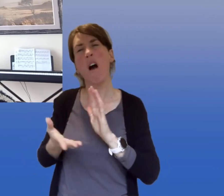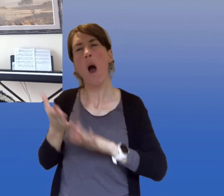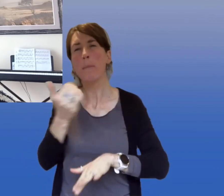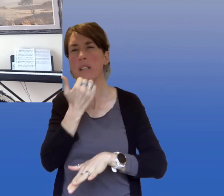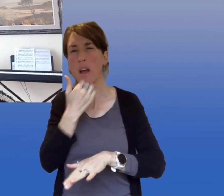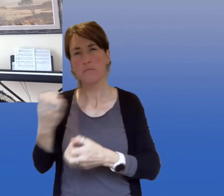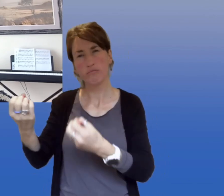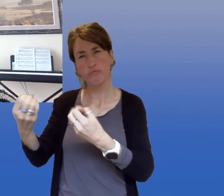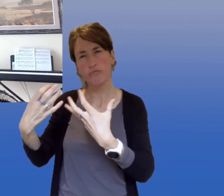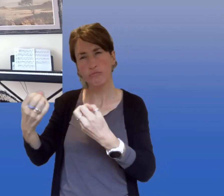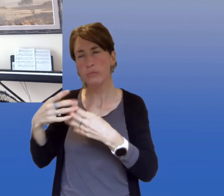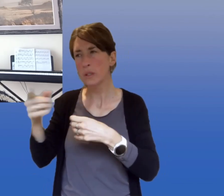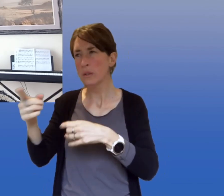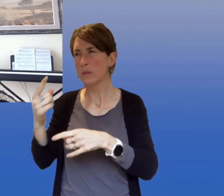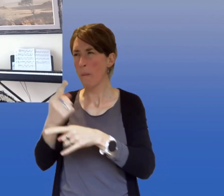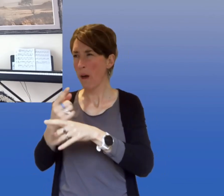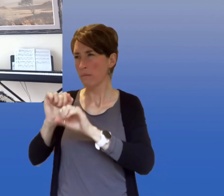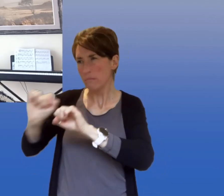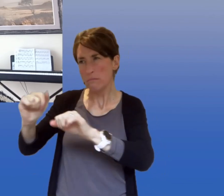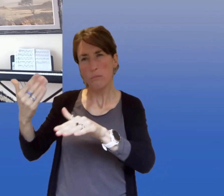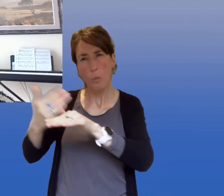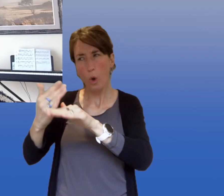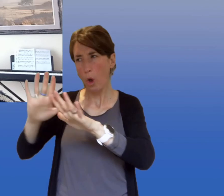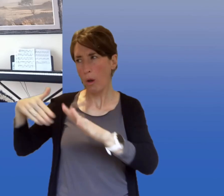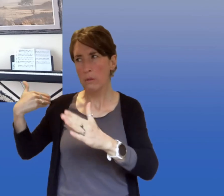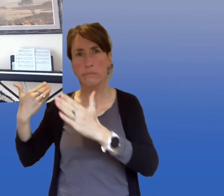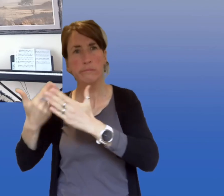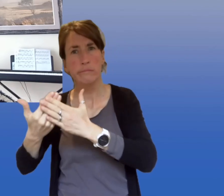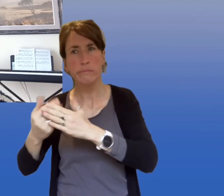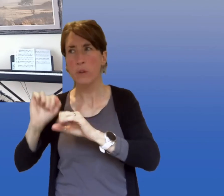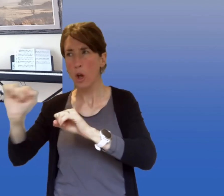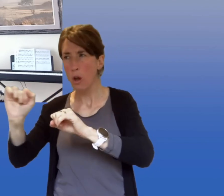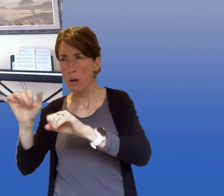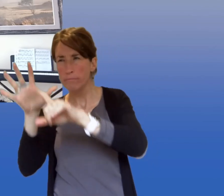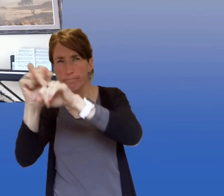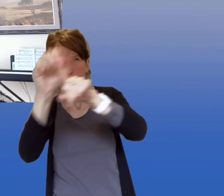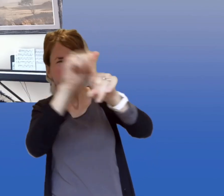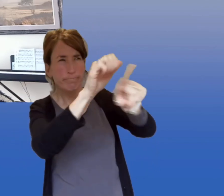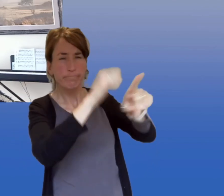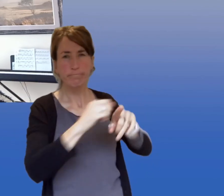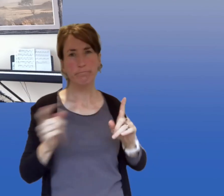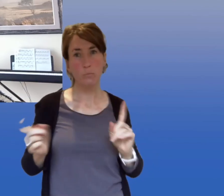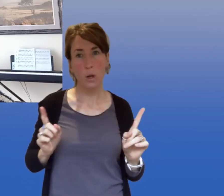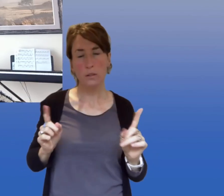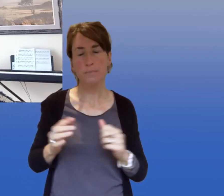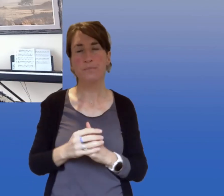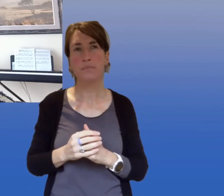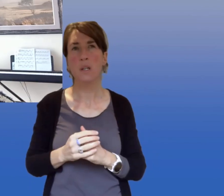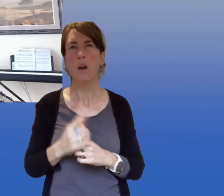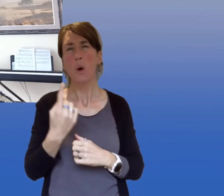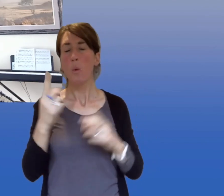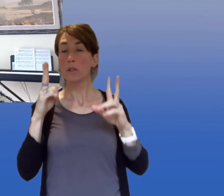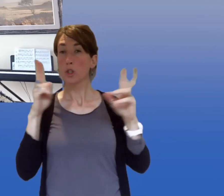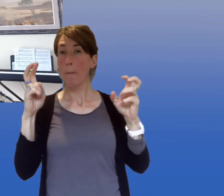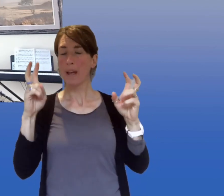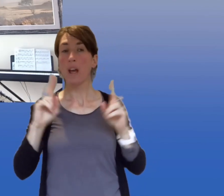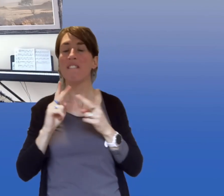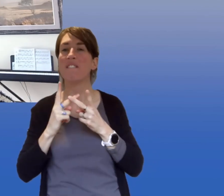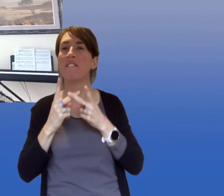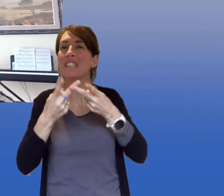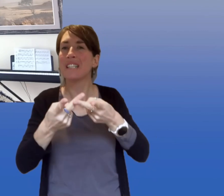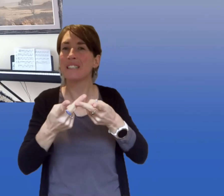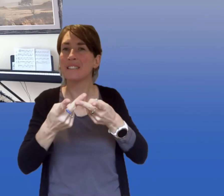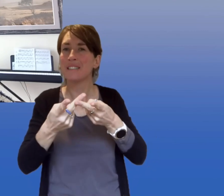highlights work that she's done and things that she's seen. So what I wanted to talk about, I suppose, was visits. We